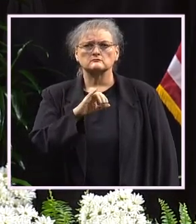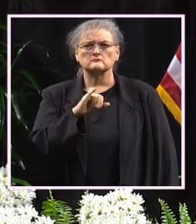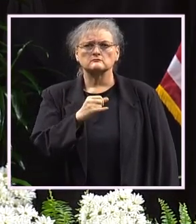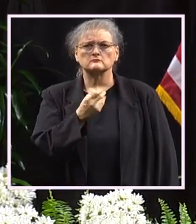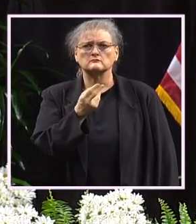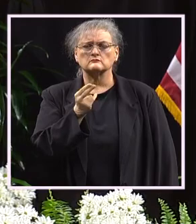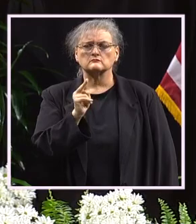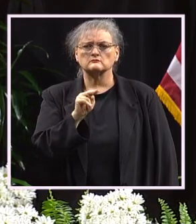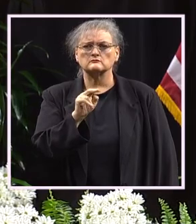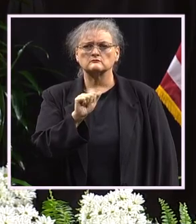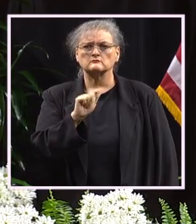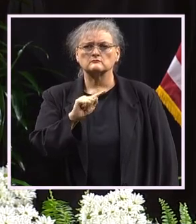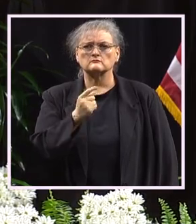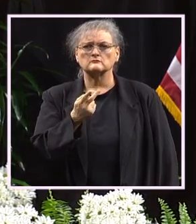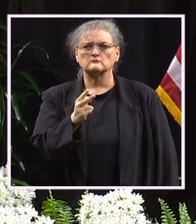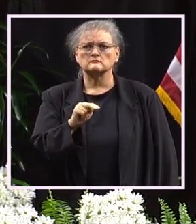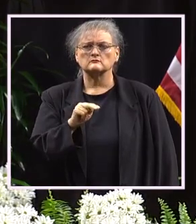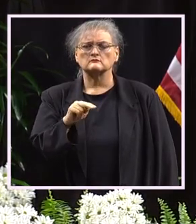Jonathan Candelario.